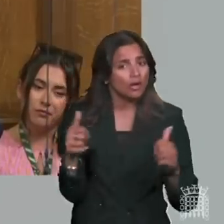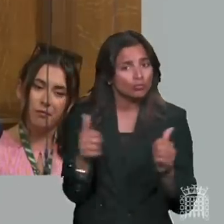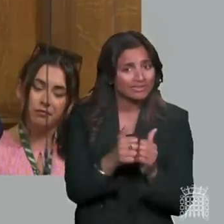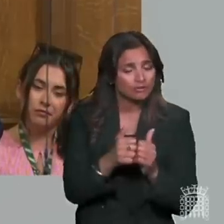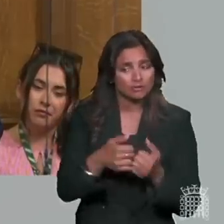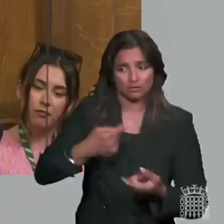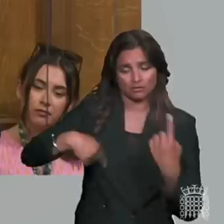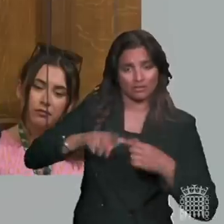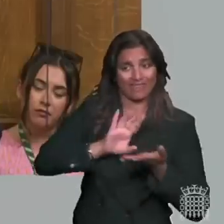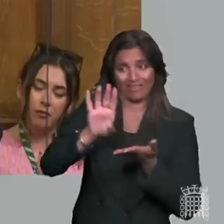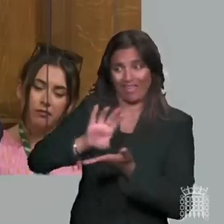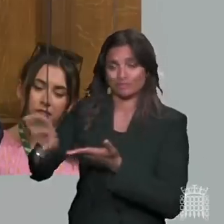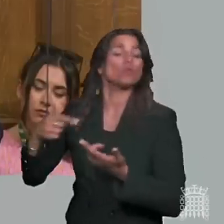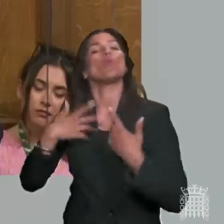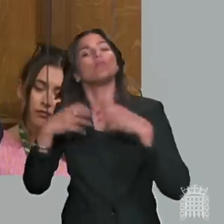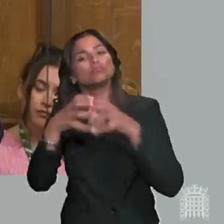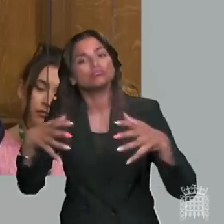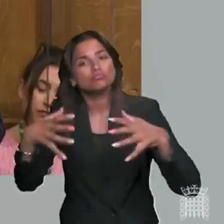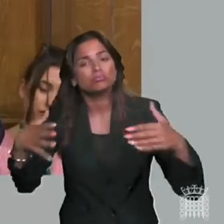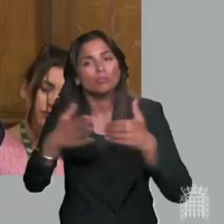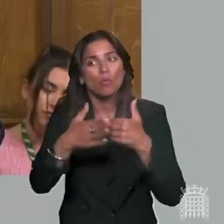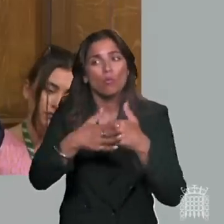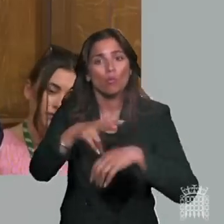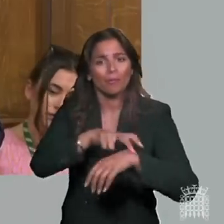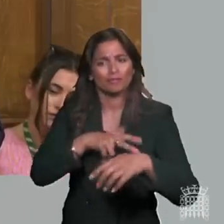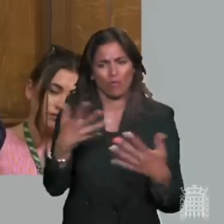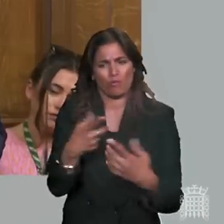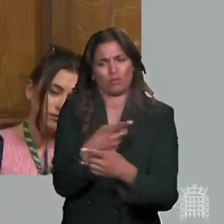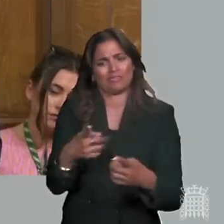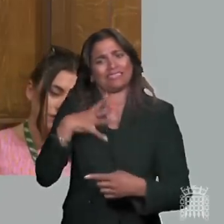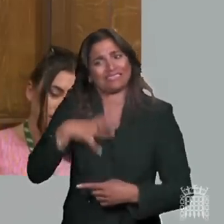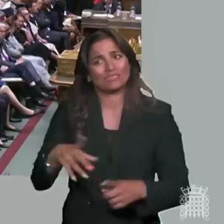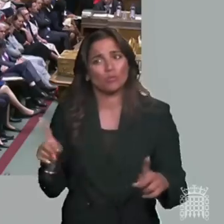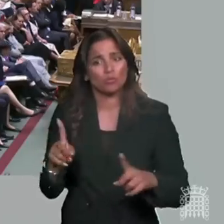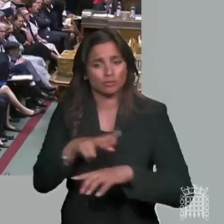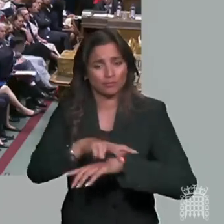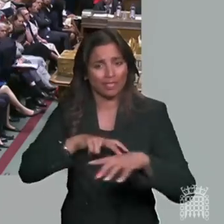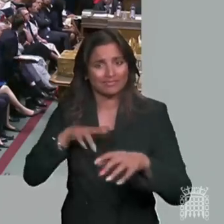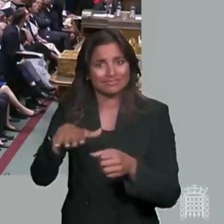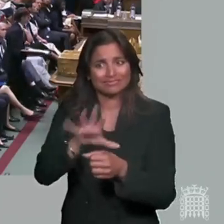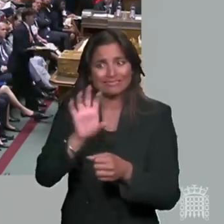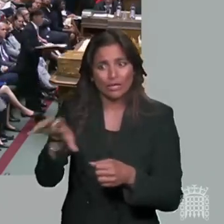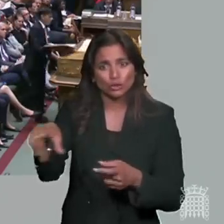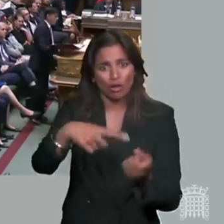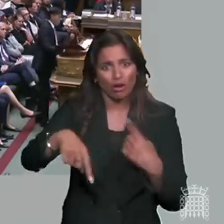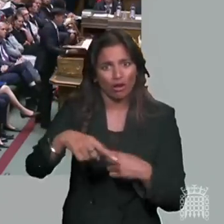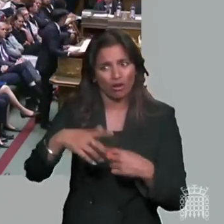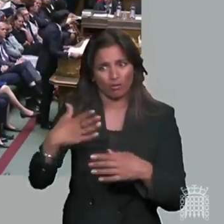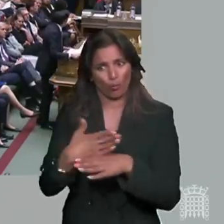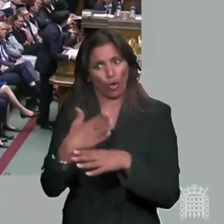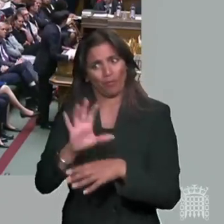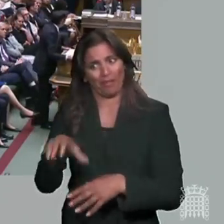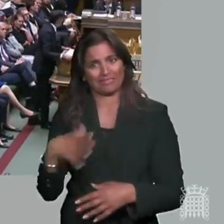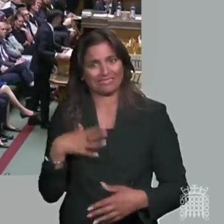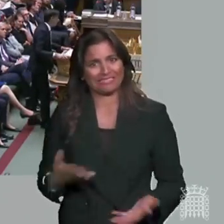invest in more police, those police need good local police stations to work from? Prime Minister. Mr Speaker, I